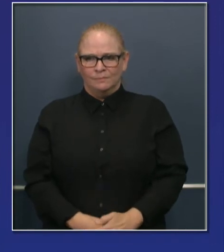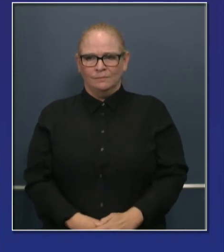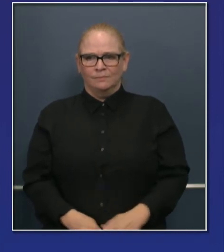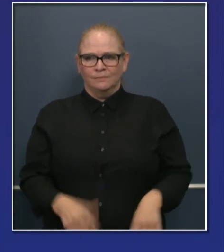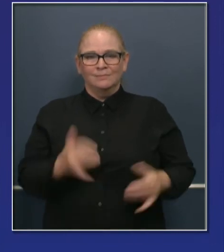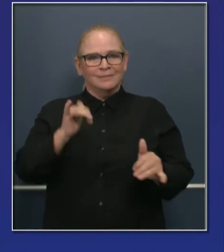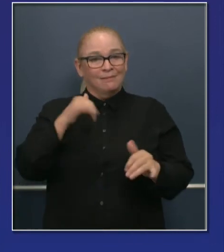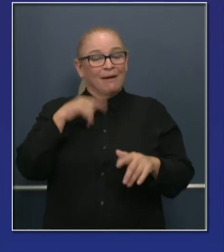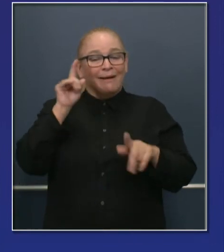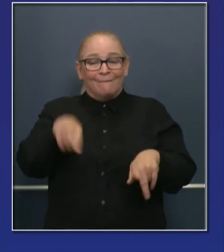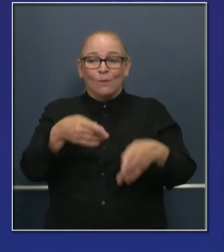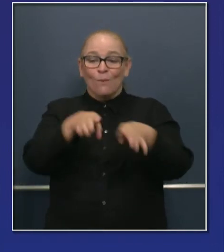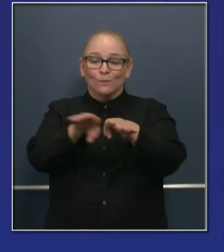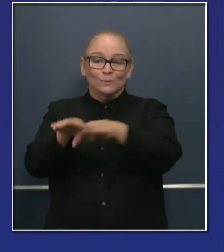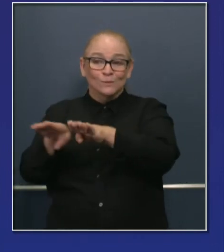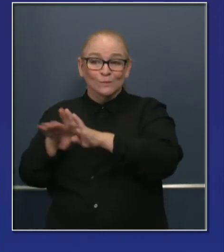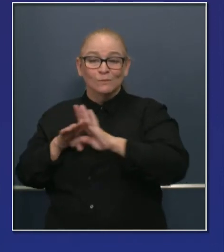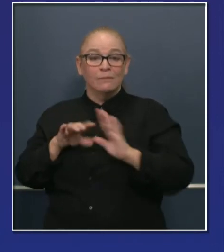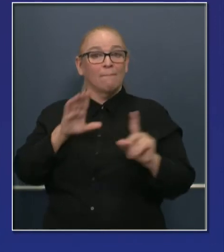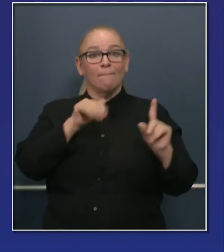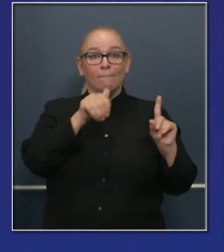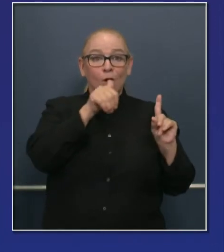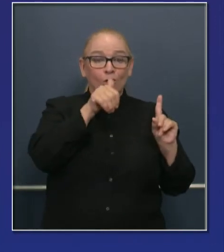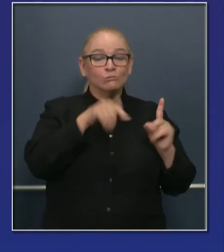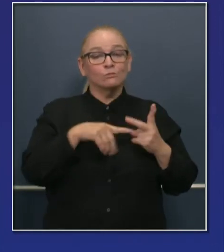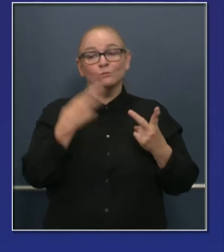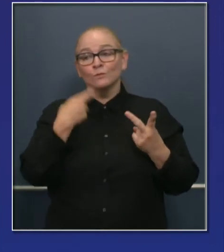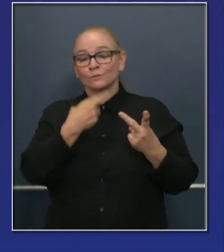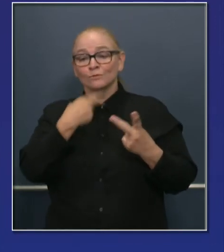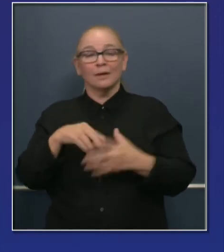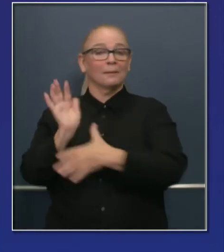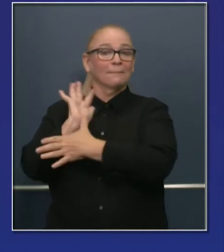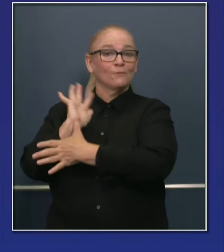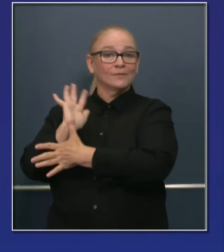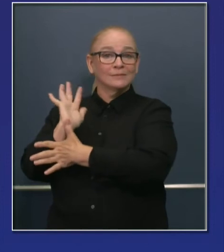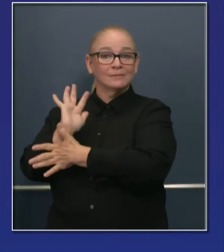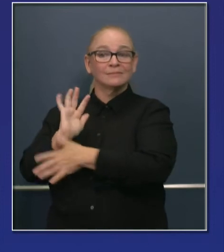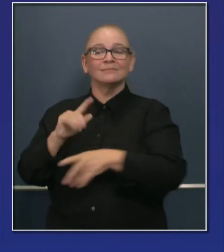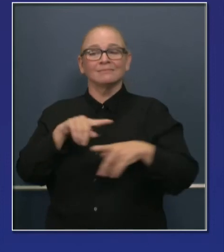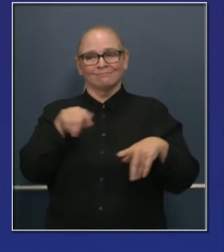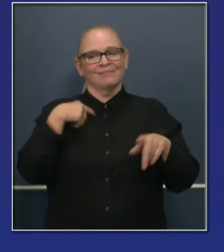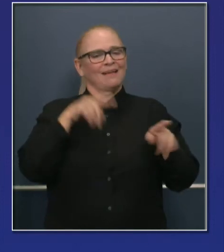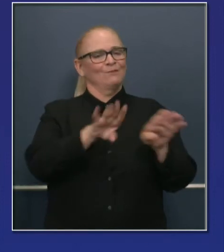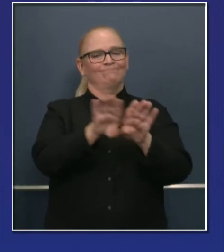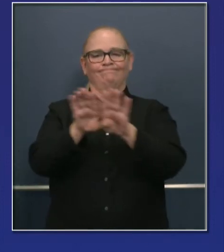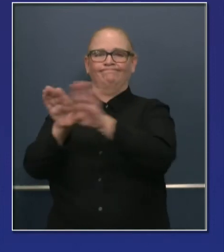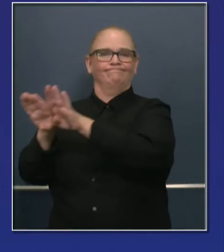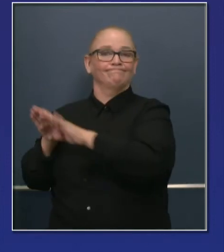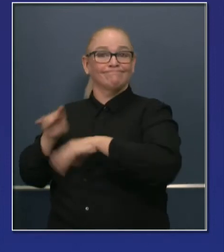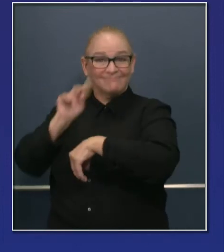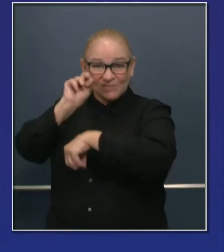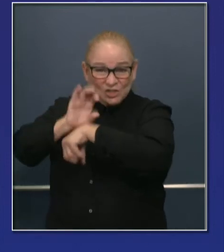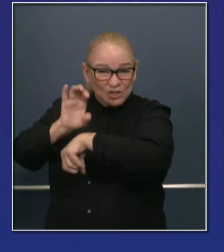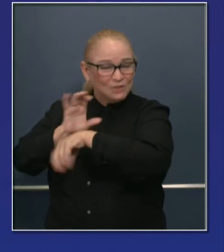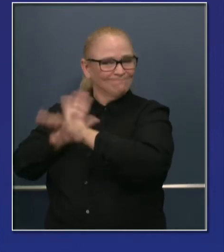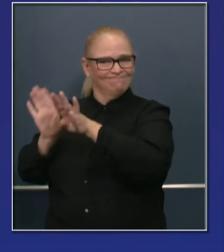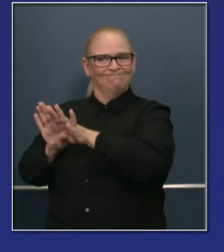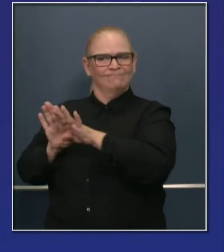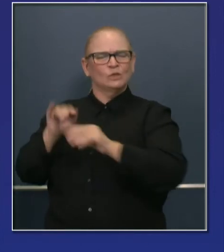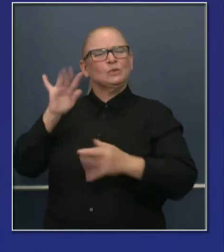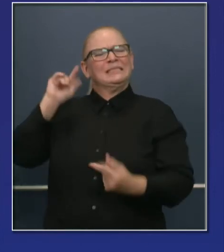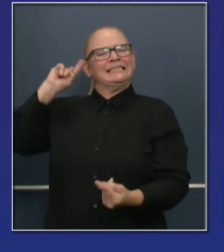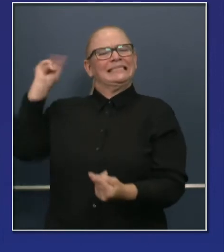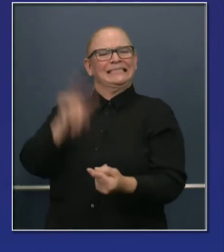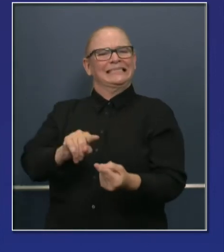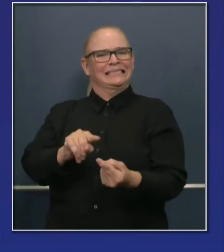to address the concerns that were flaring up in certain sectors of the economy in the Valley. You can see